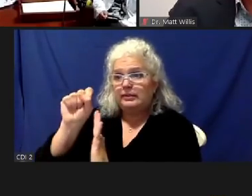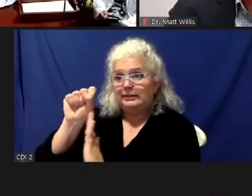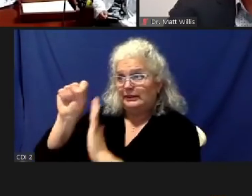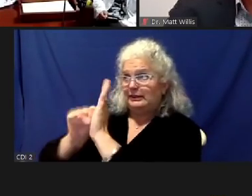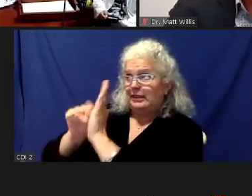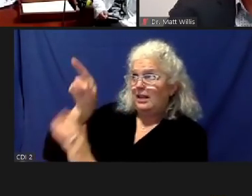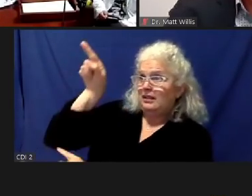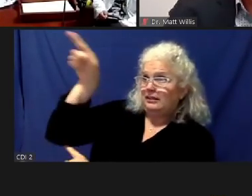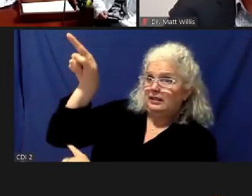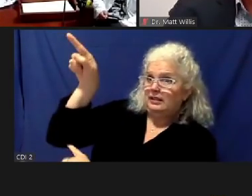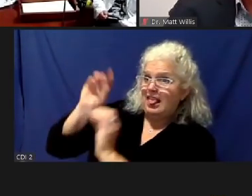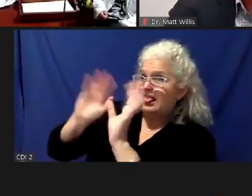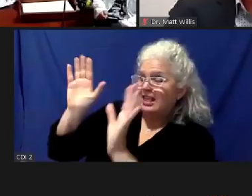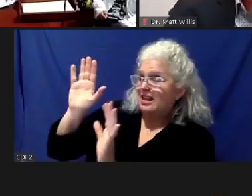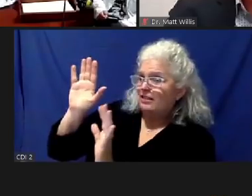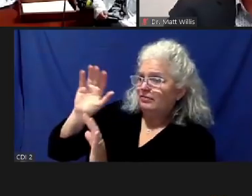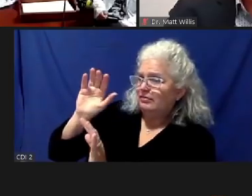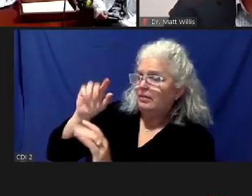our best to kind of keep track.